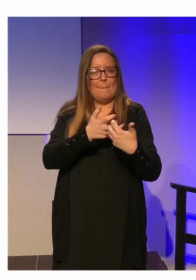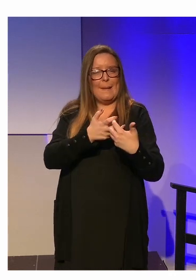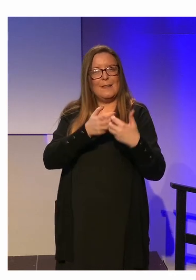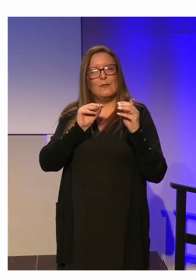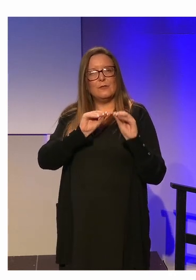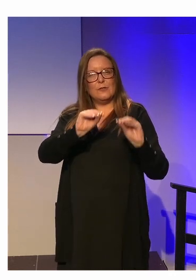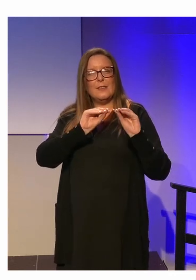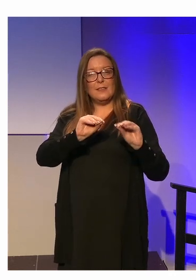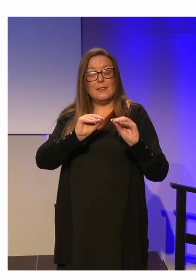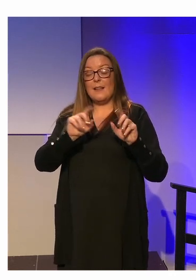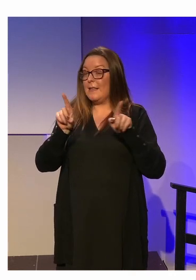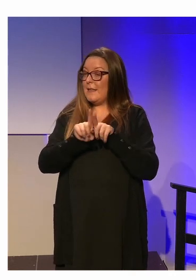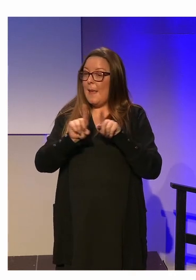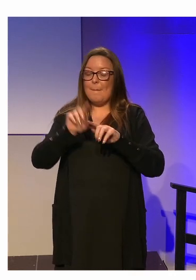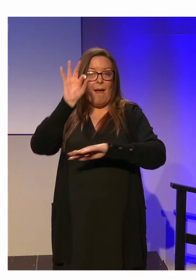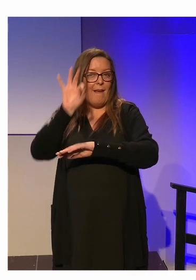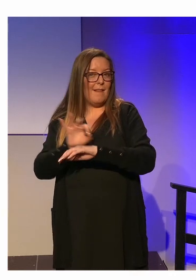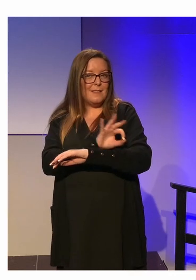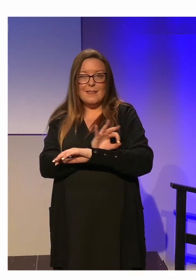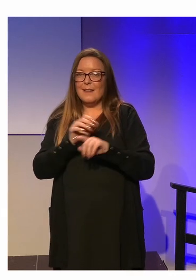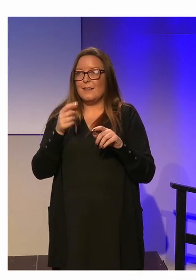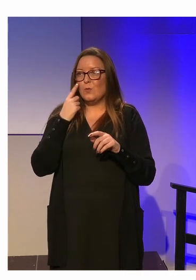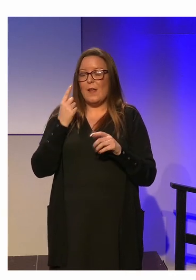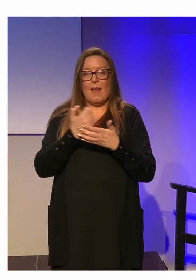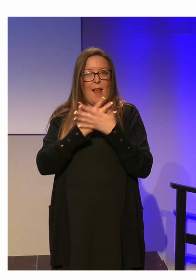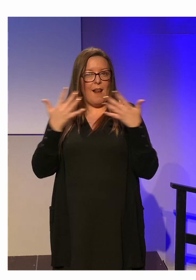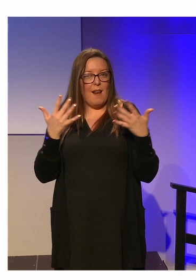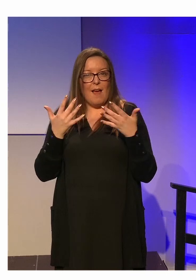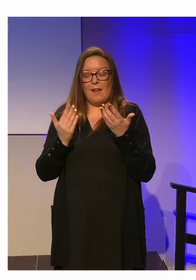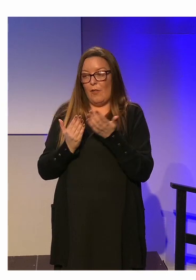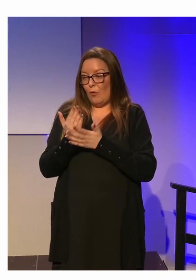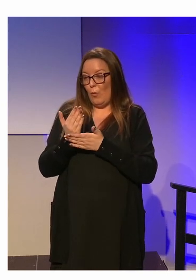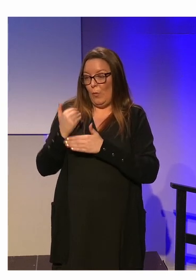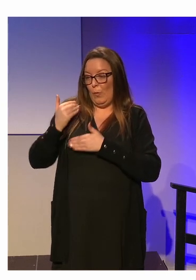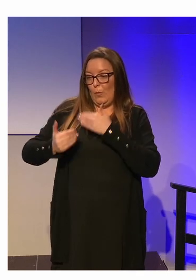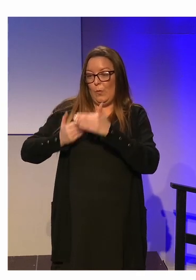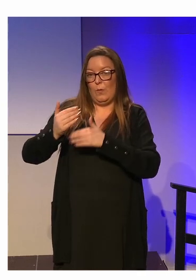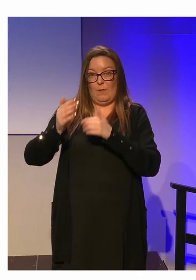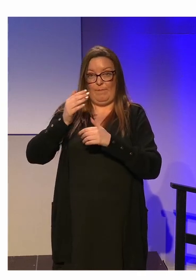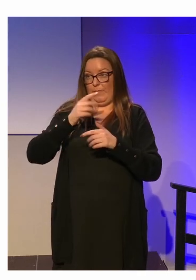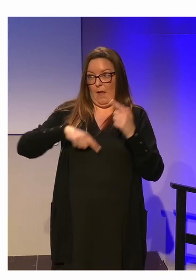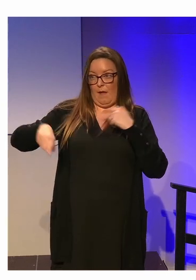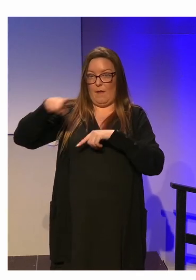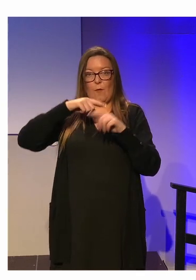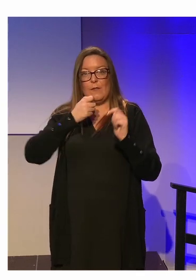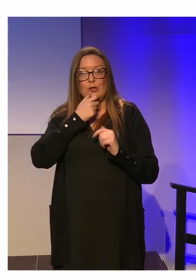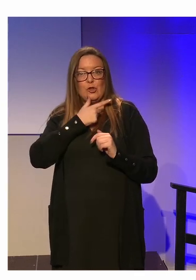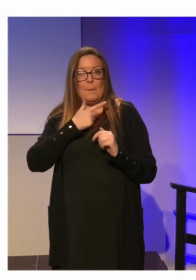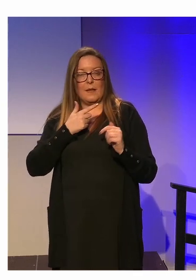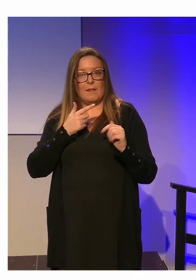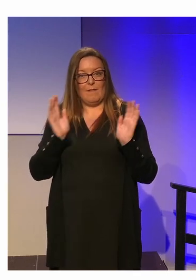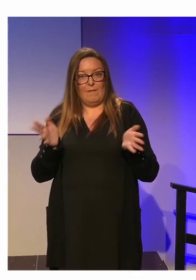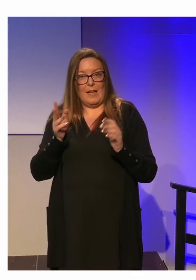this a lot with architecture. We see it a lot. We see it everywhere. I've seen it all throughout Dublin as I've been here. And this is